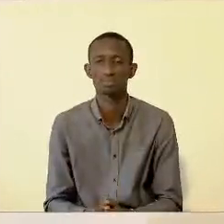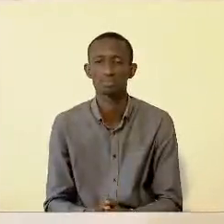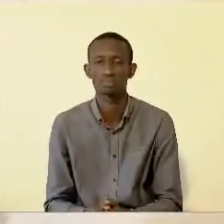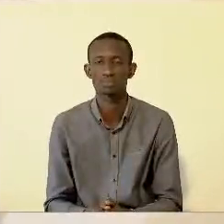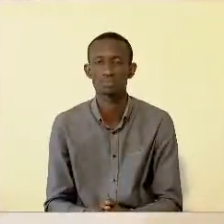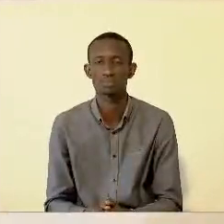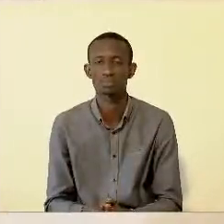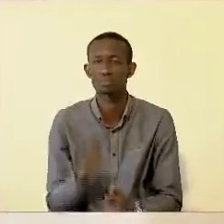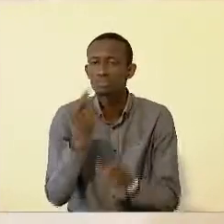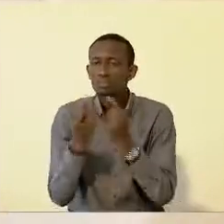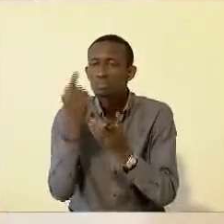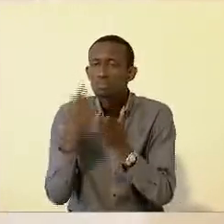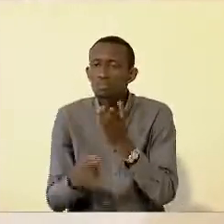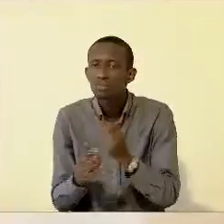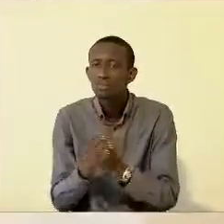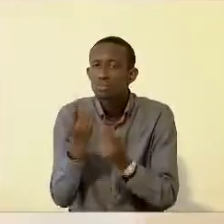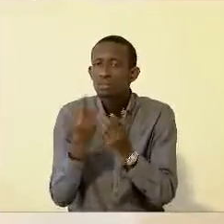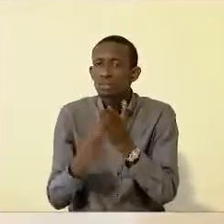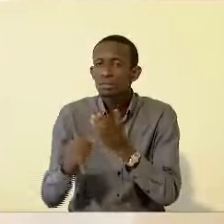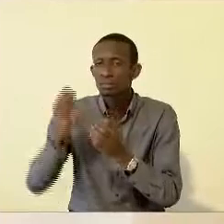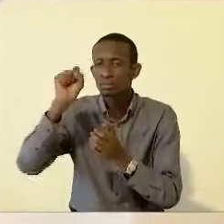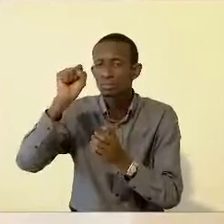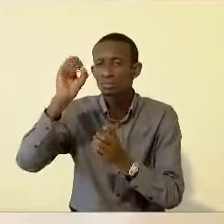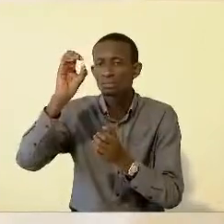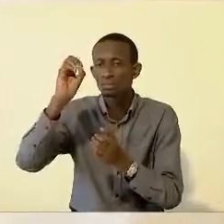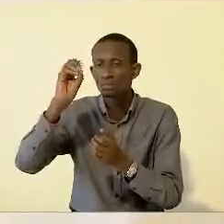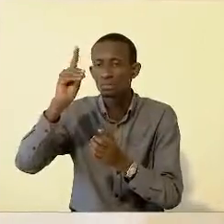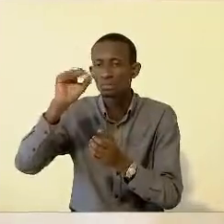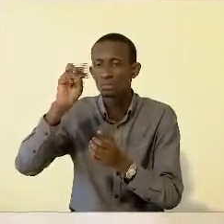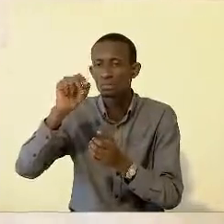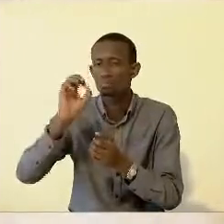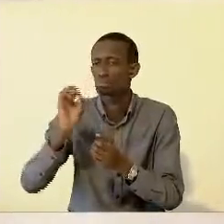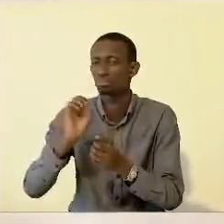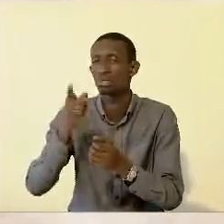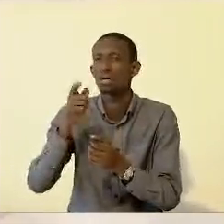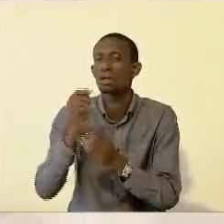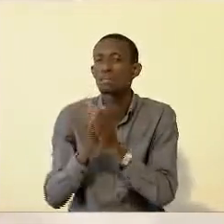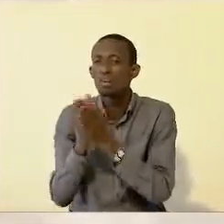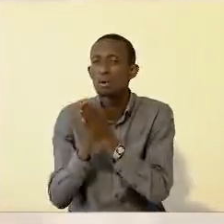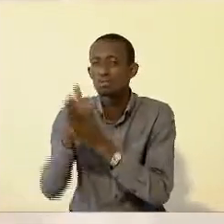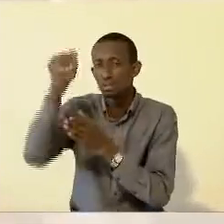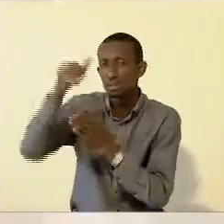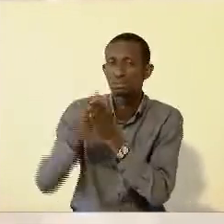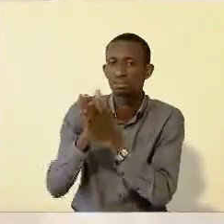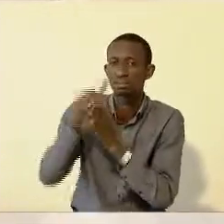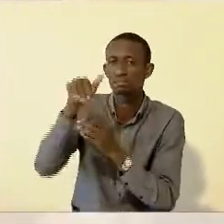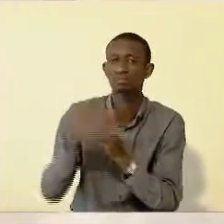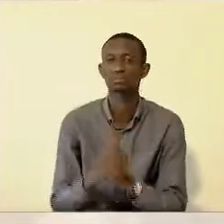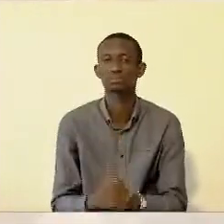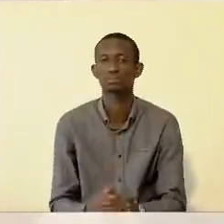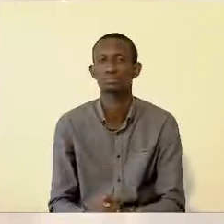So what is burning here, it's not sodium itself, it is the oil which we use to keep it. And we have to